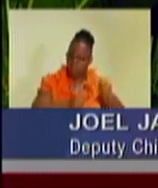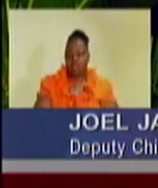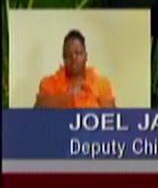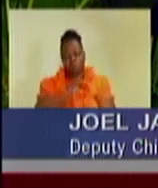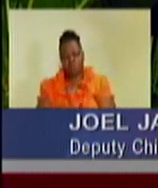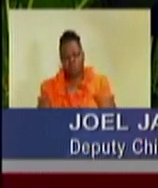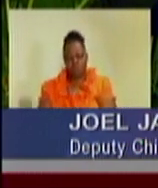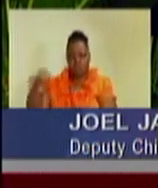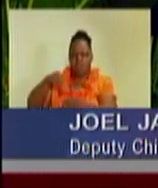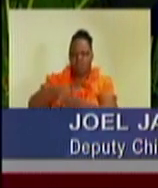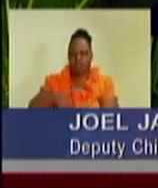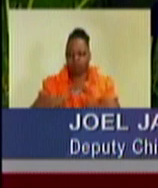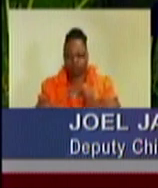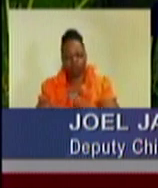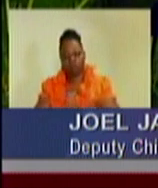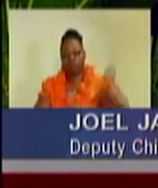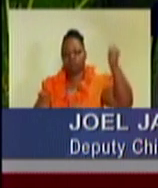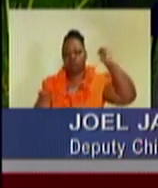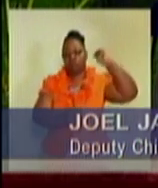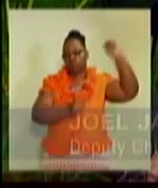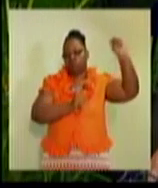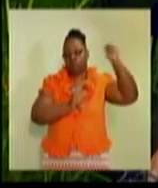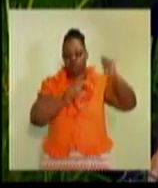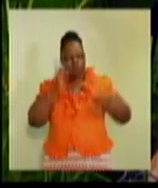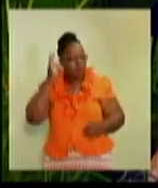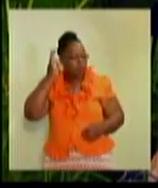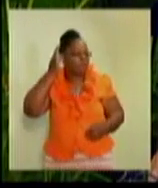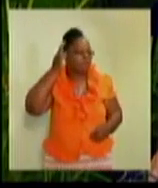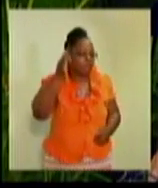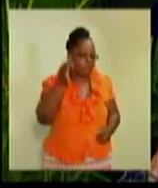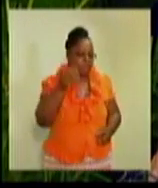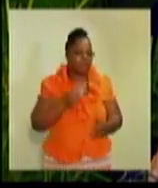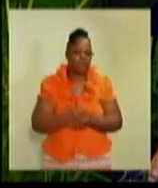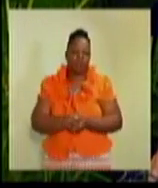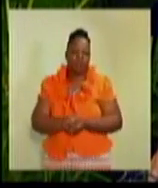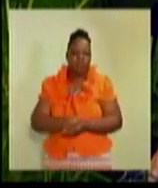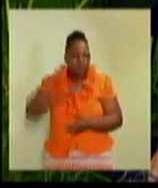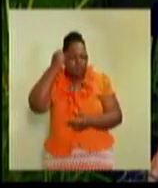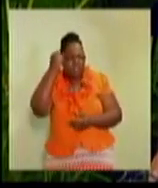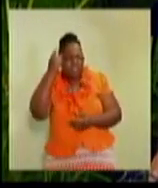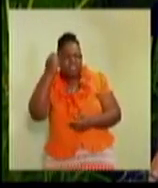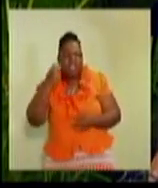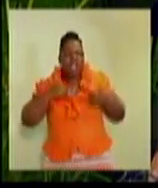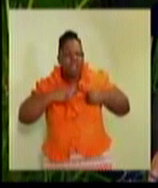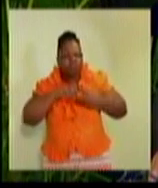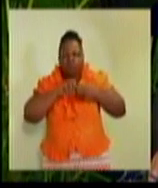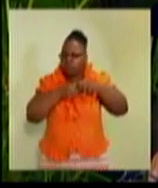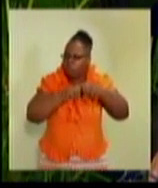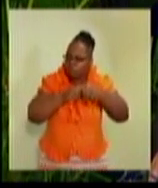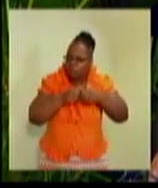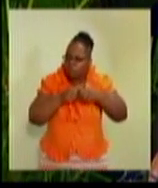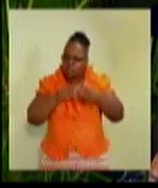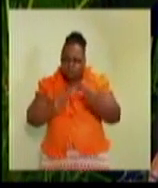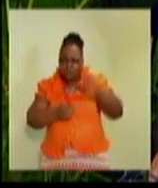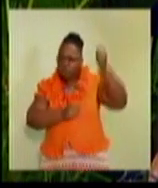development. And notwithstanding our country's current economic challenges, we expect an